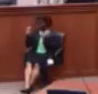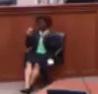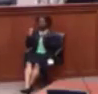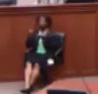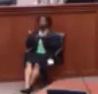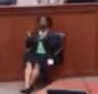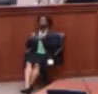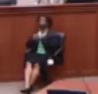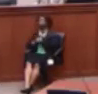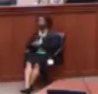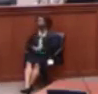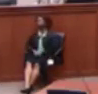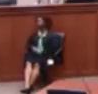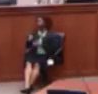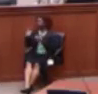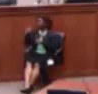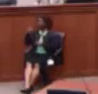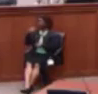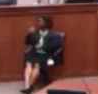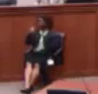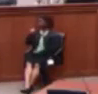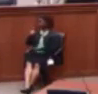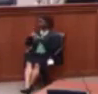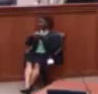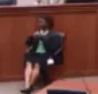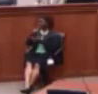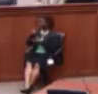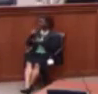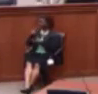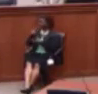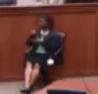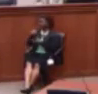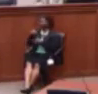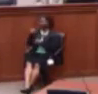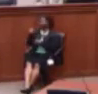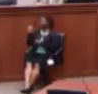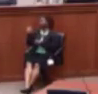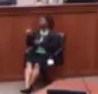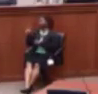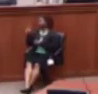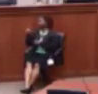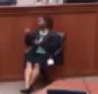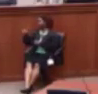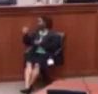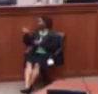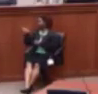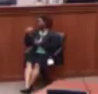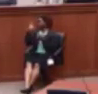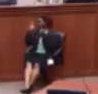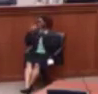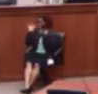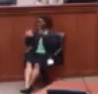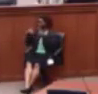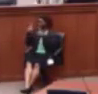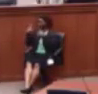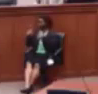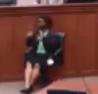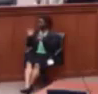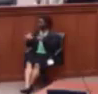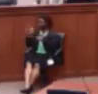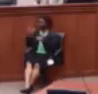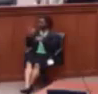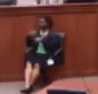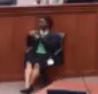item? Your first item is on page 1, item 2.1, consideration of the test security